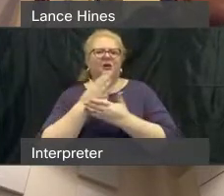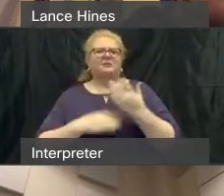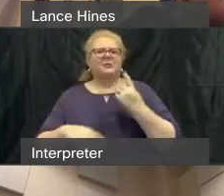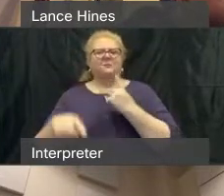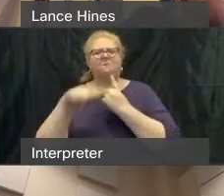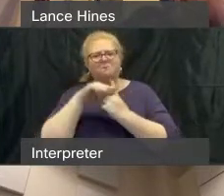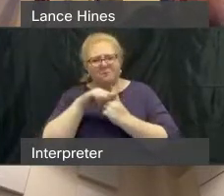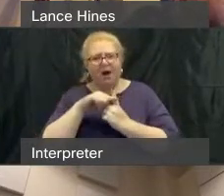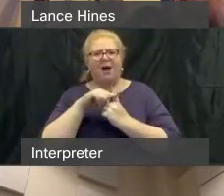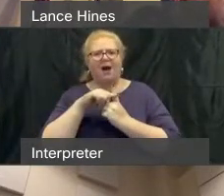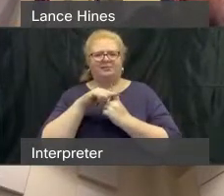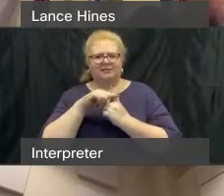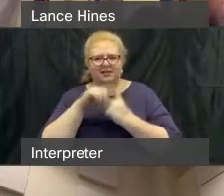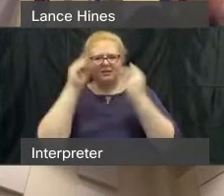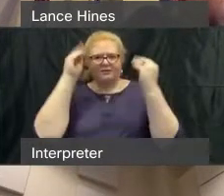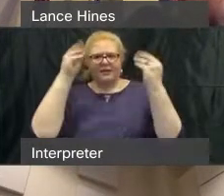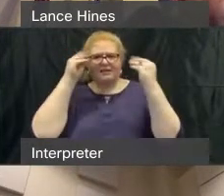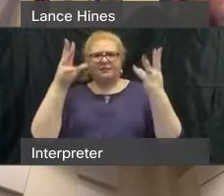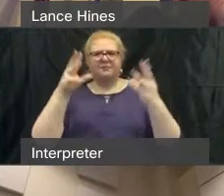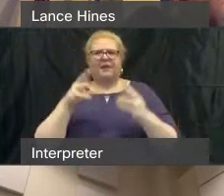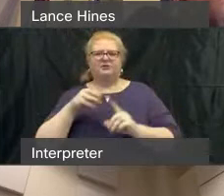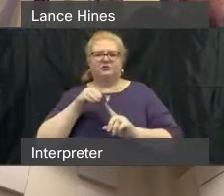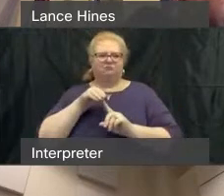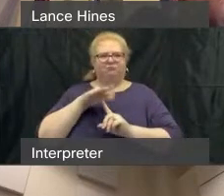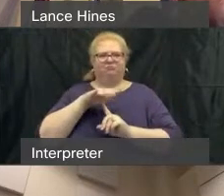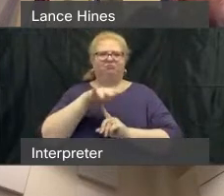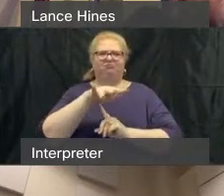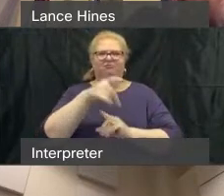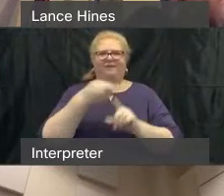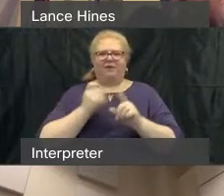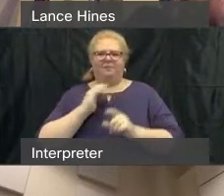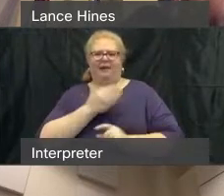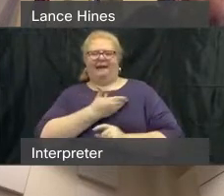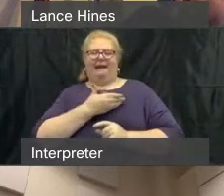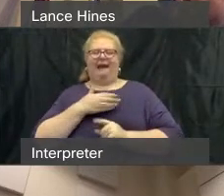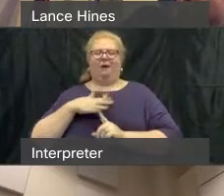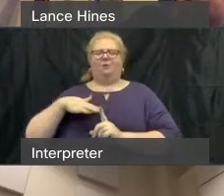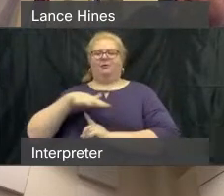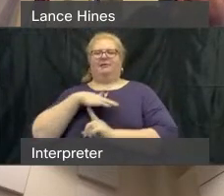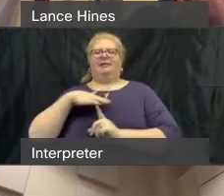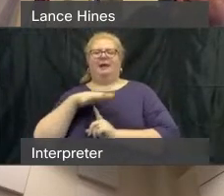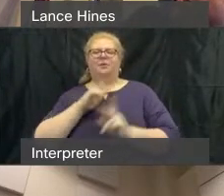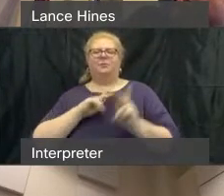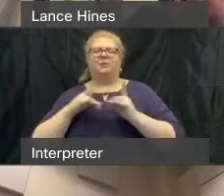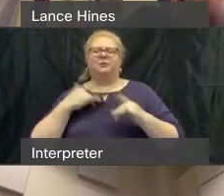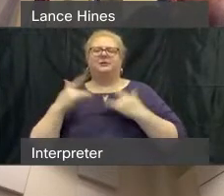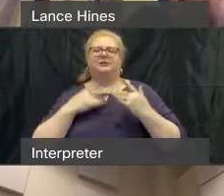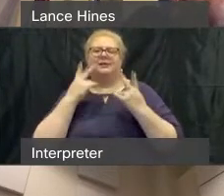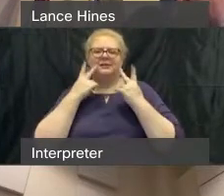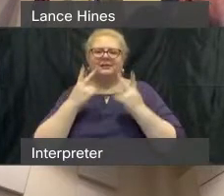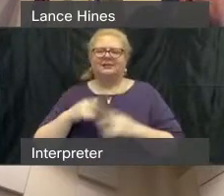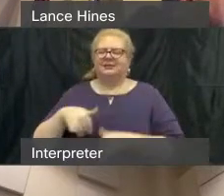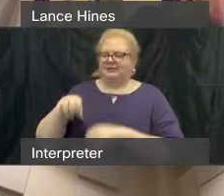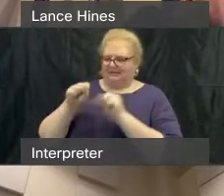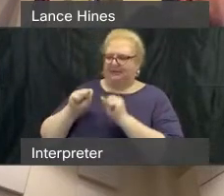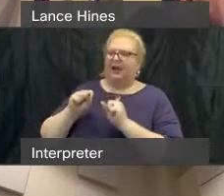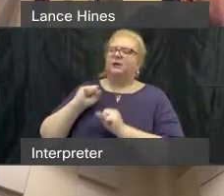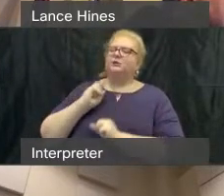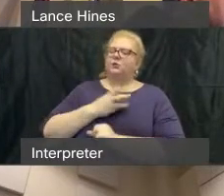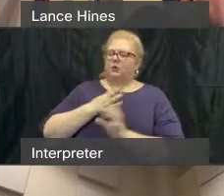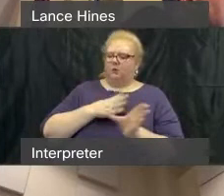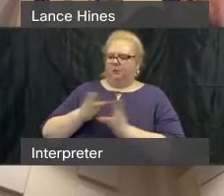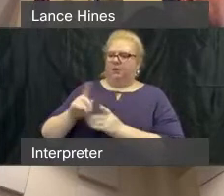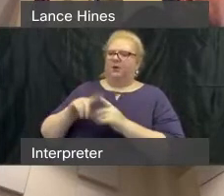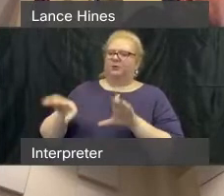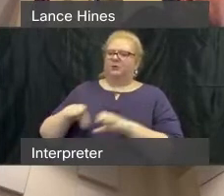positive energy out of this and excitement brewing in the neighborhood to see something new going in. Yes, ma'am, and we're planning to do a press conference, too, and we